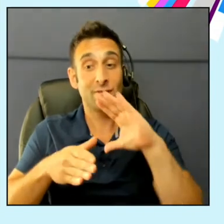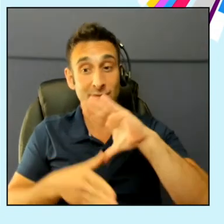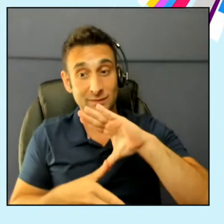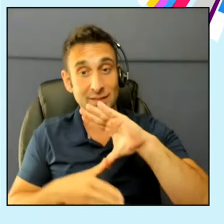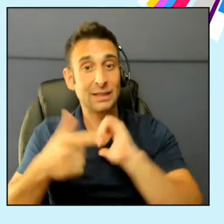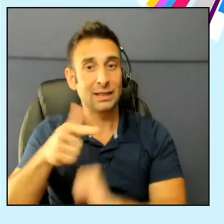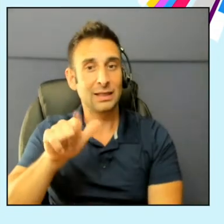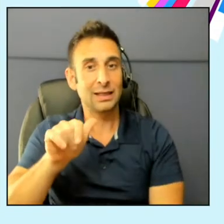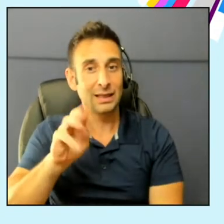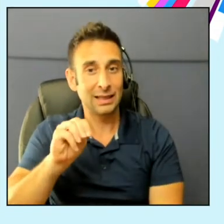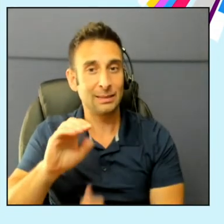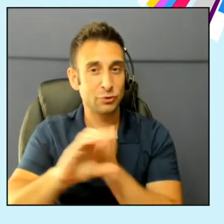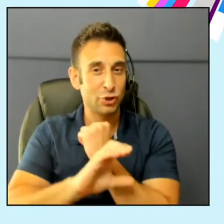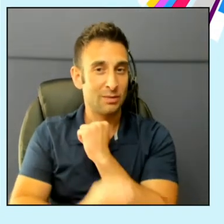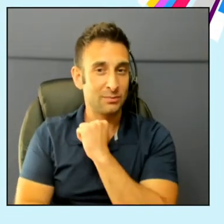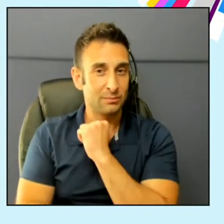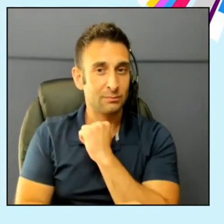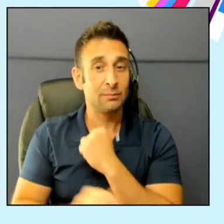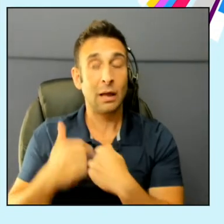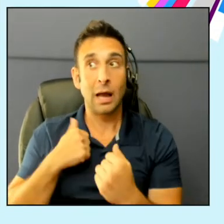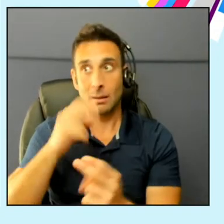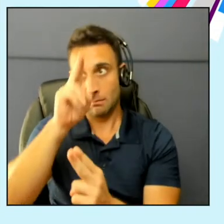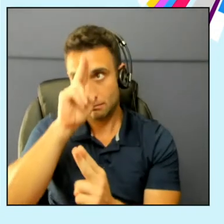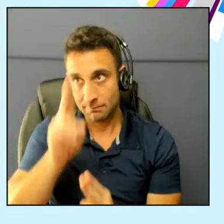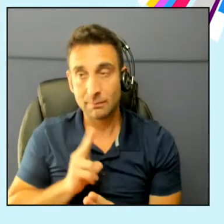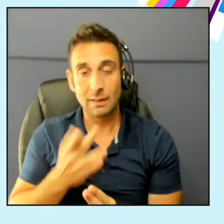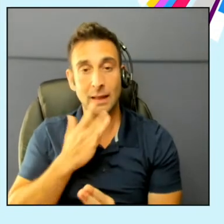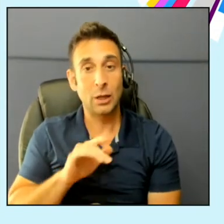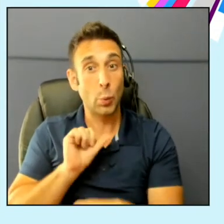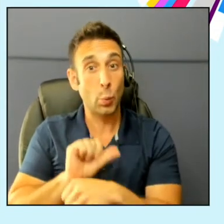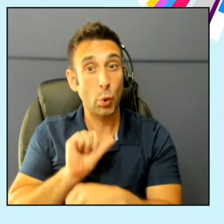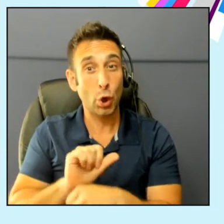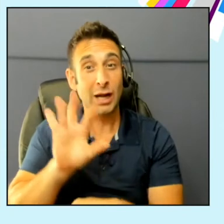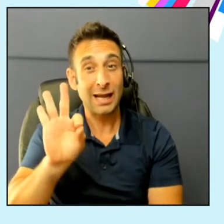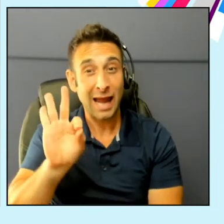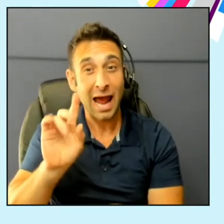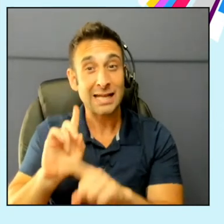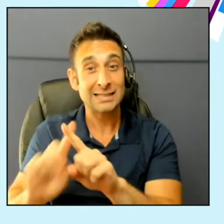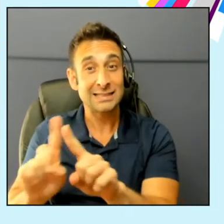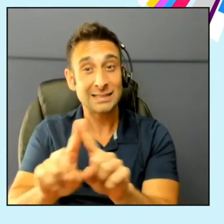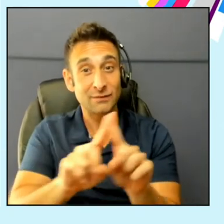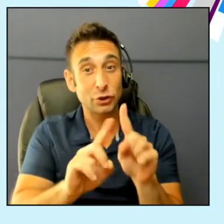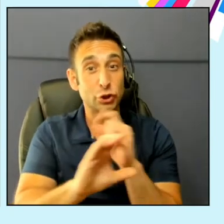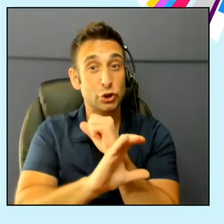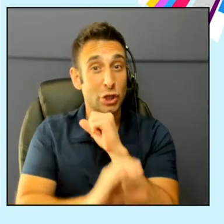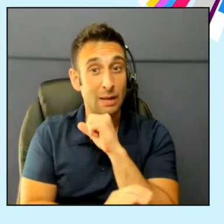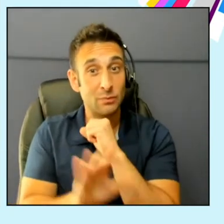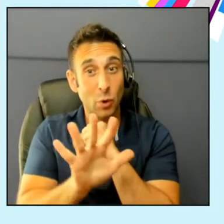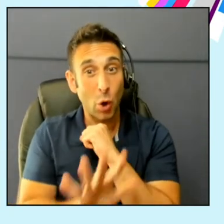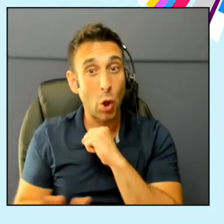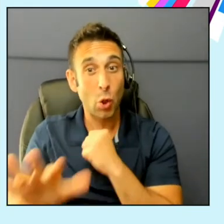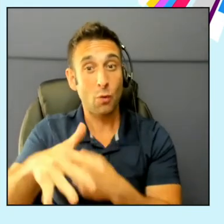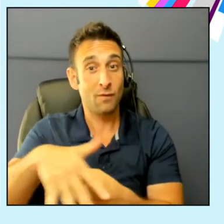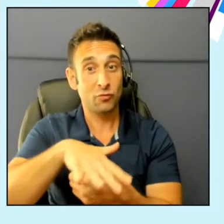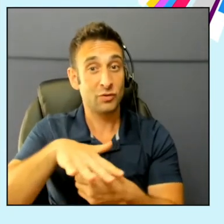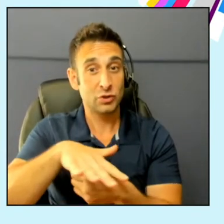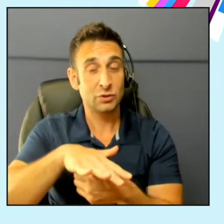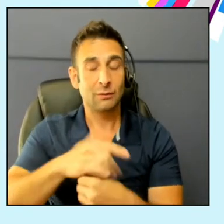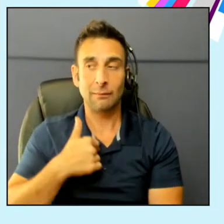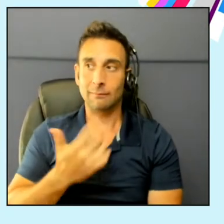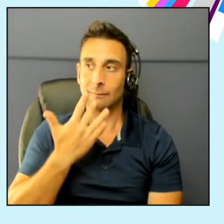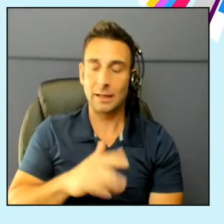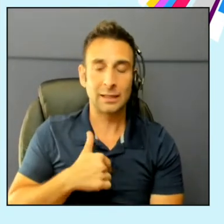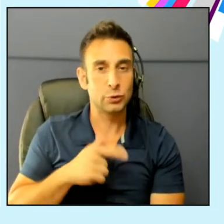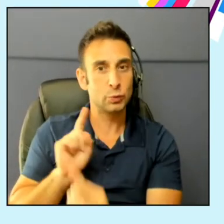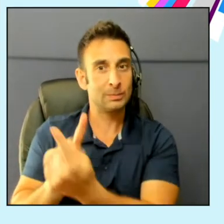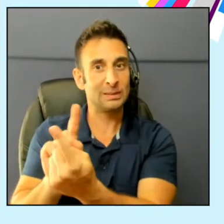of working with 9 different chapters across the region, and I've had the privilege of getting to work and meet the most amazing